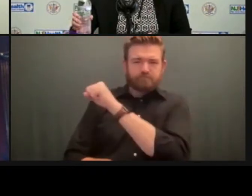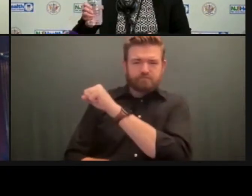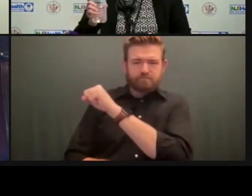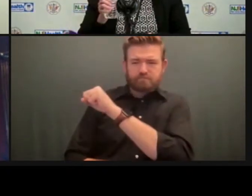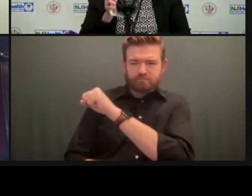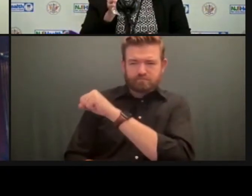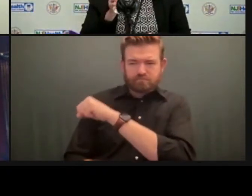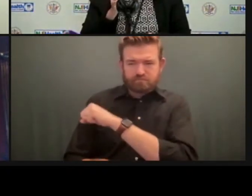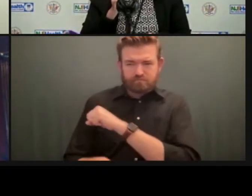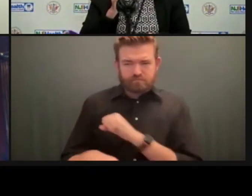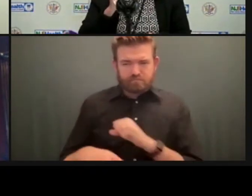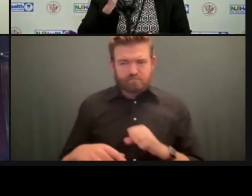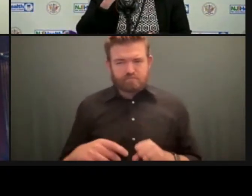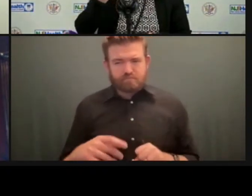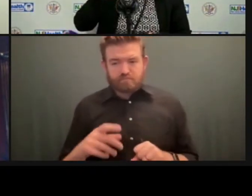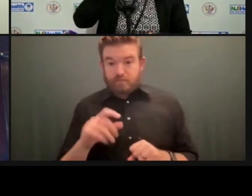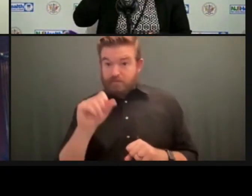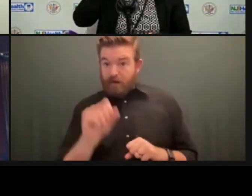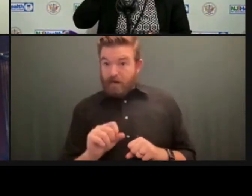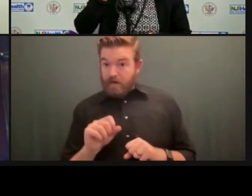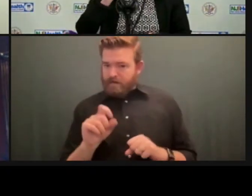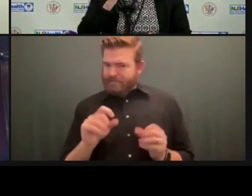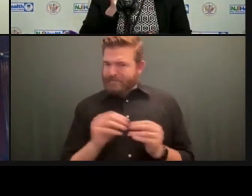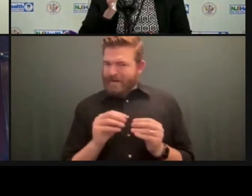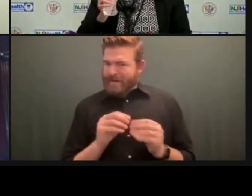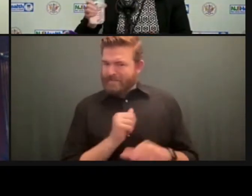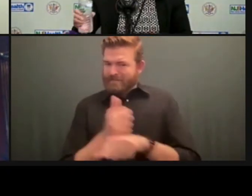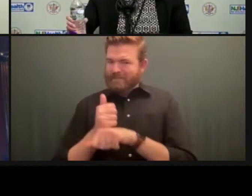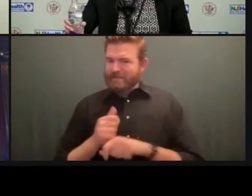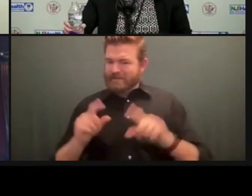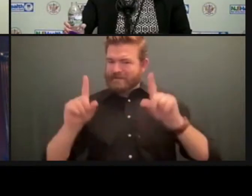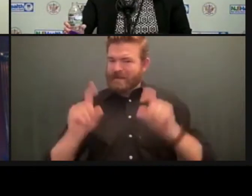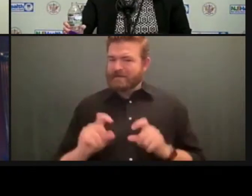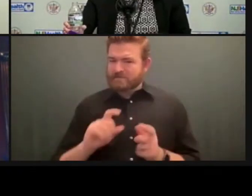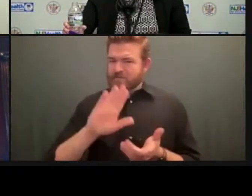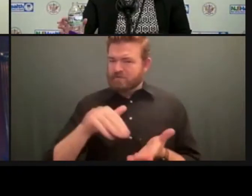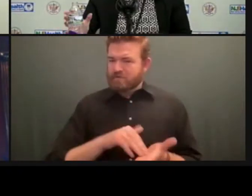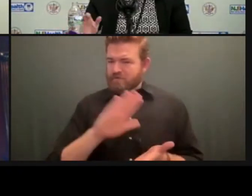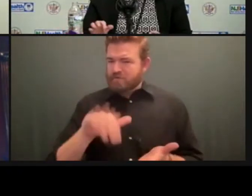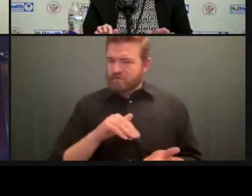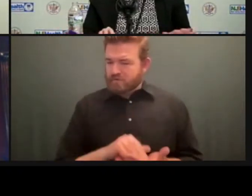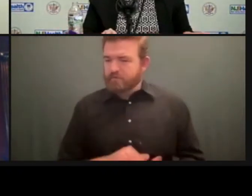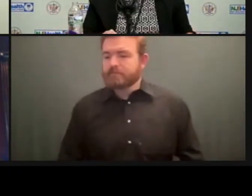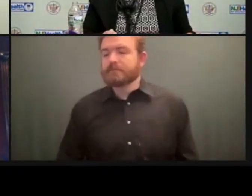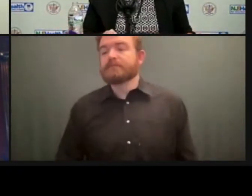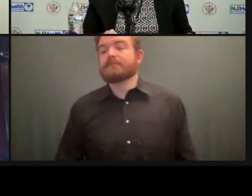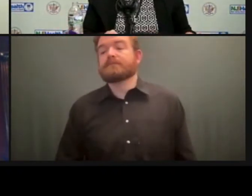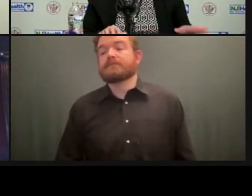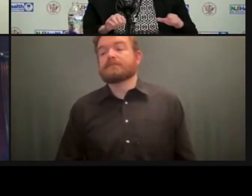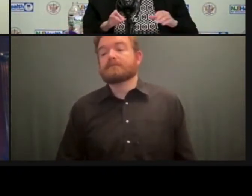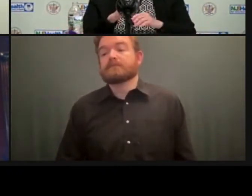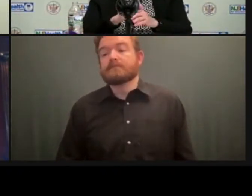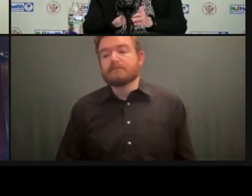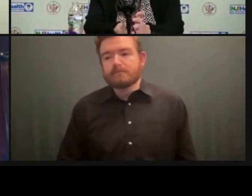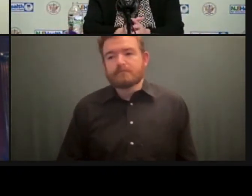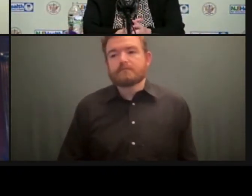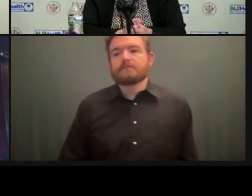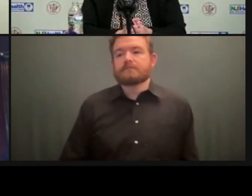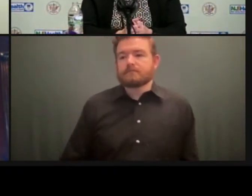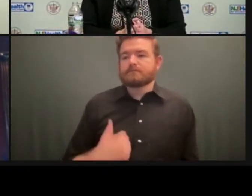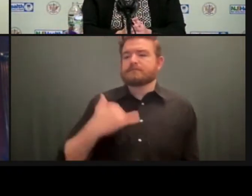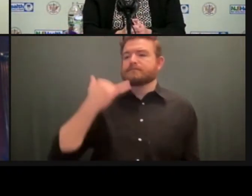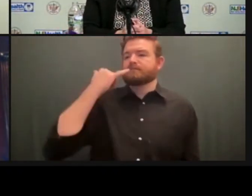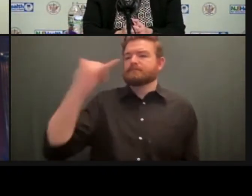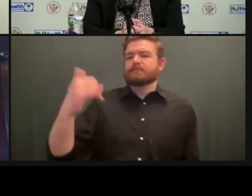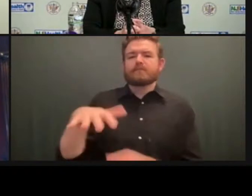state. Secondly, we had a good call with the regional hospital coordinators and then separately with the Long-Term Care